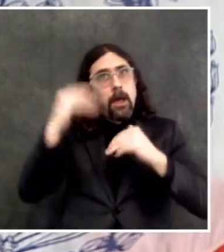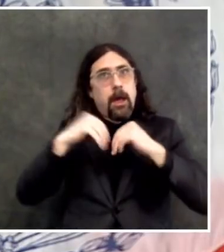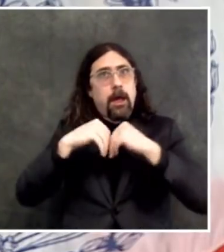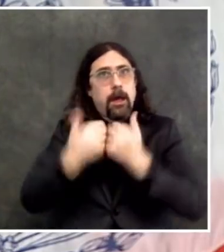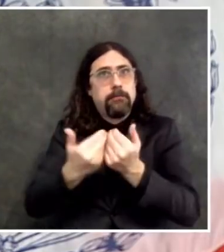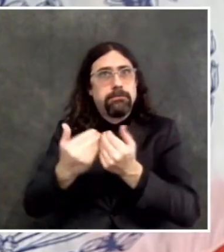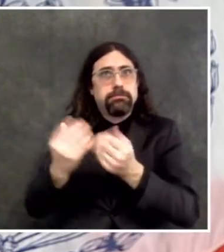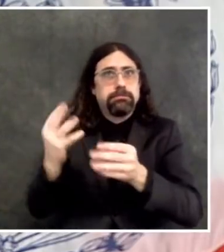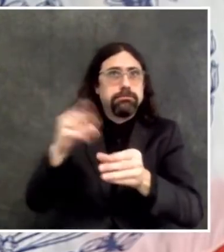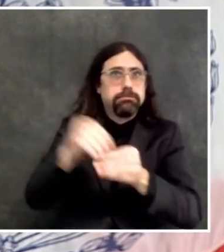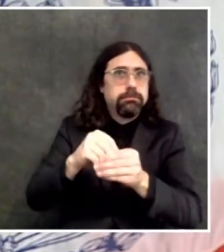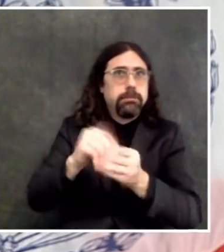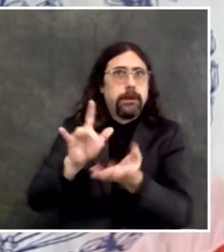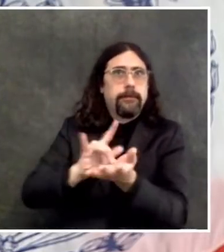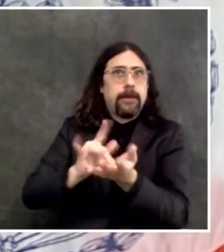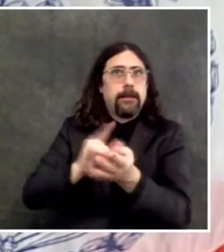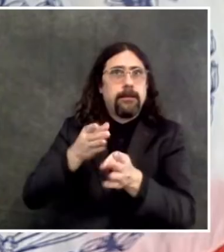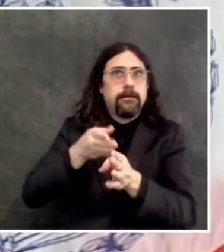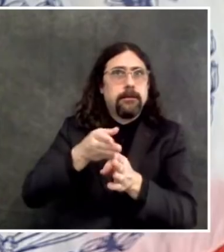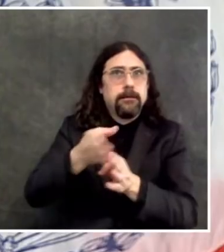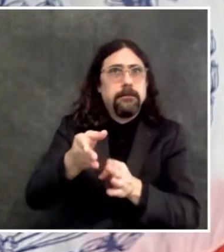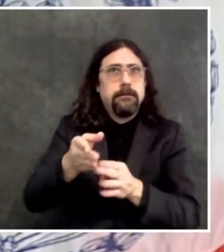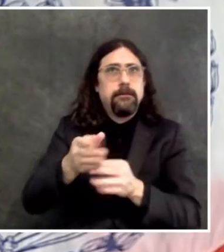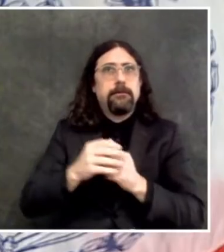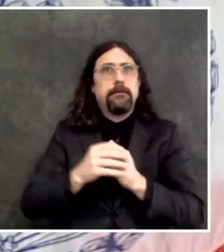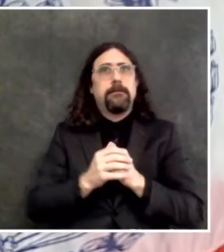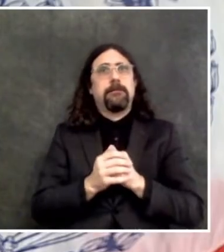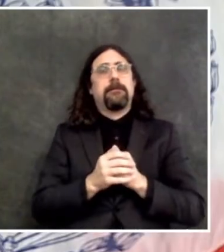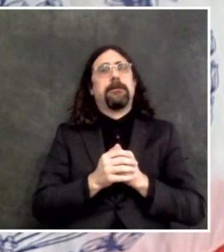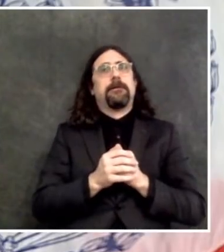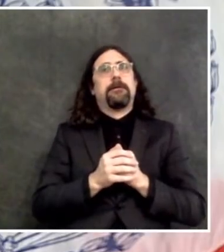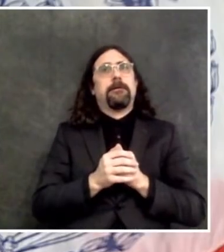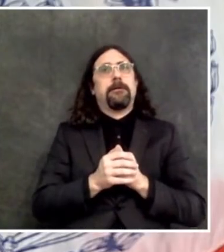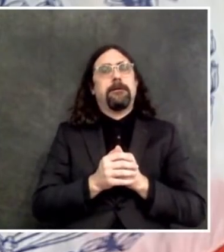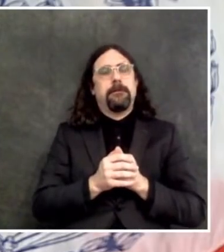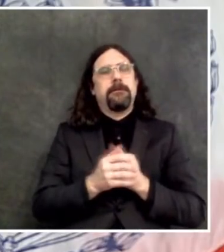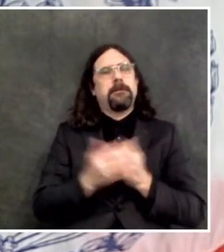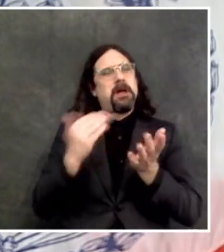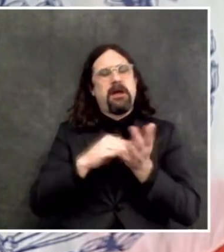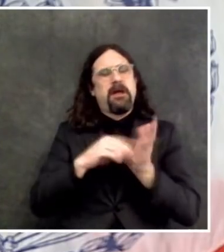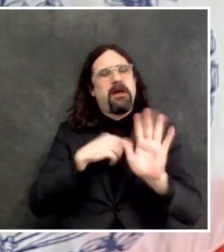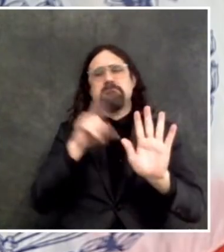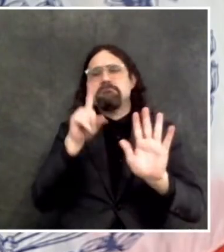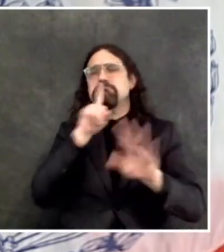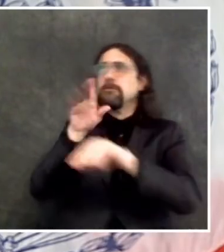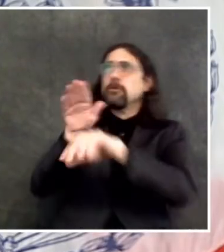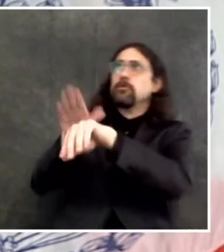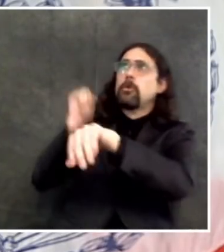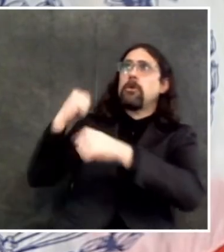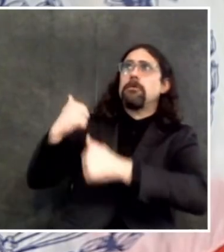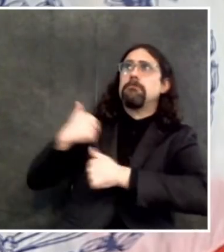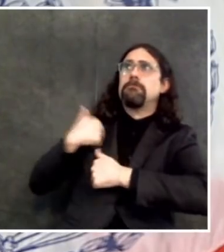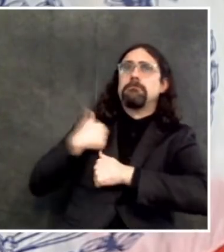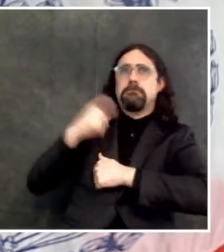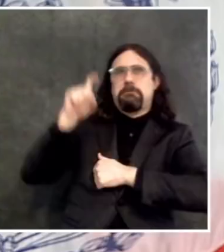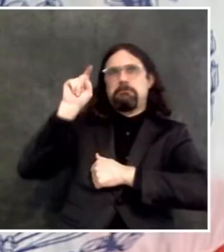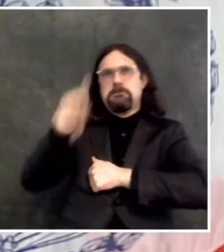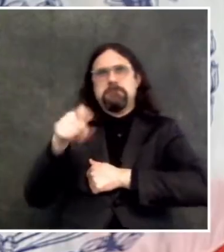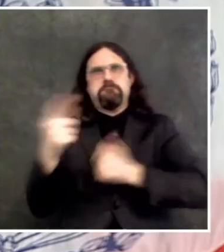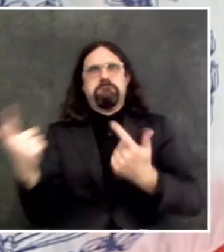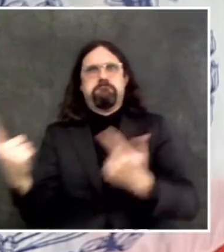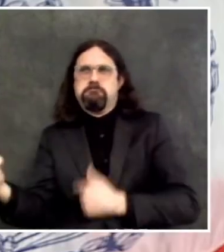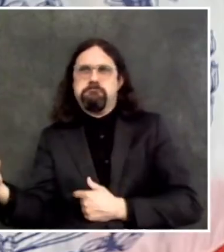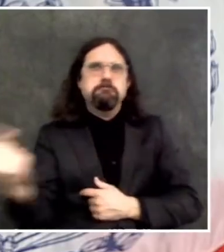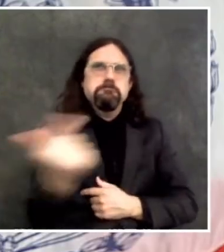need to have. So that's what I talked to the President about, the Secretary of Defense, General Milley, going